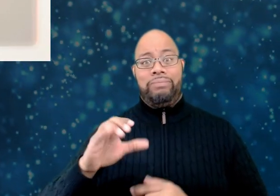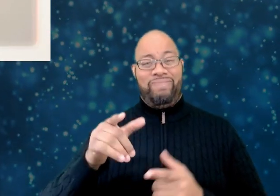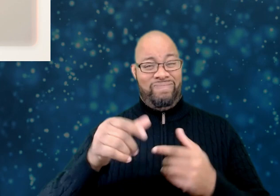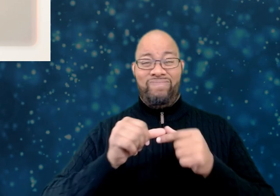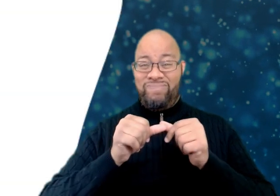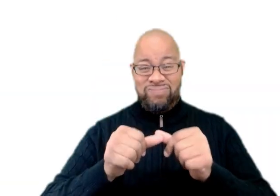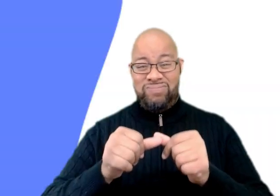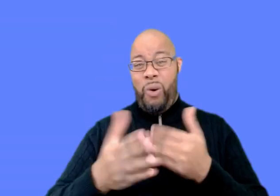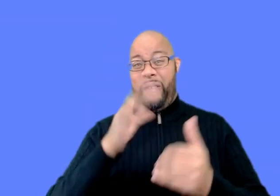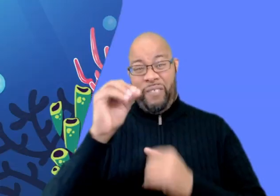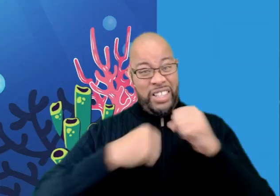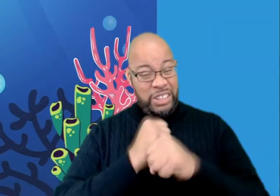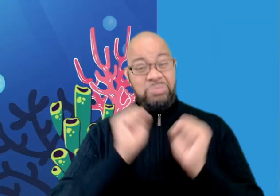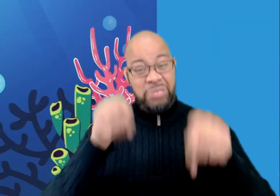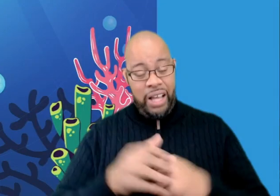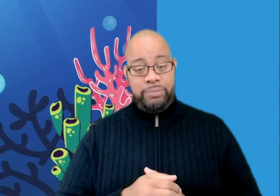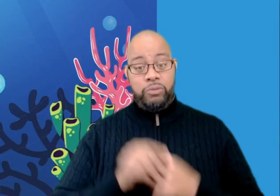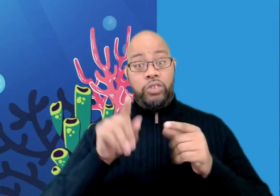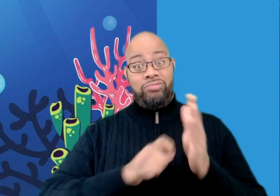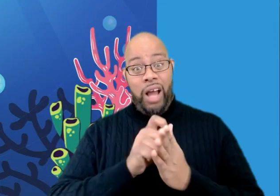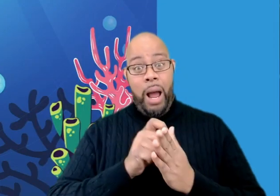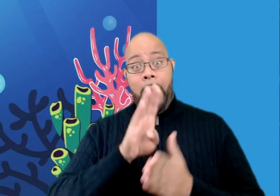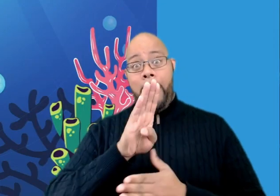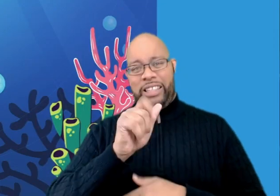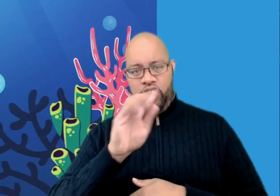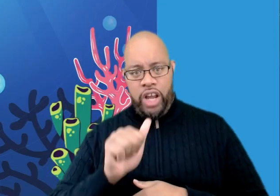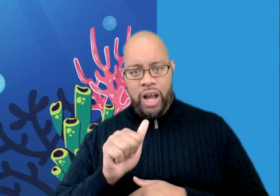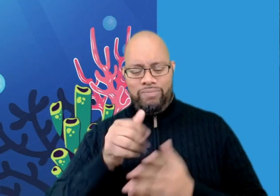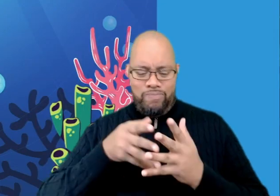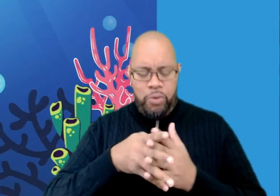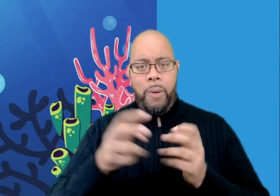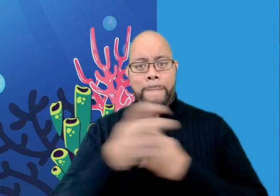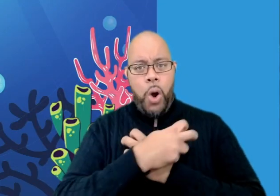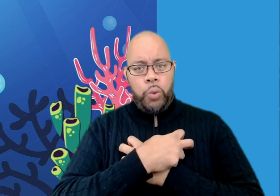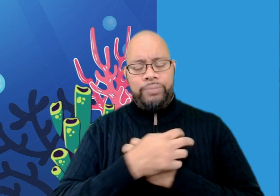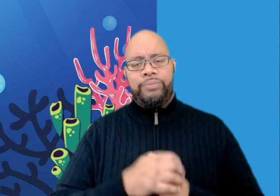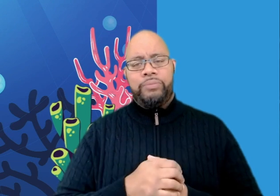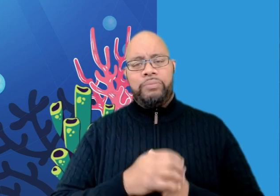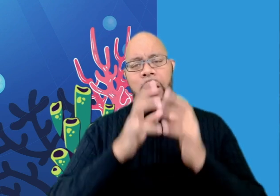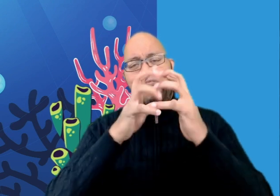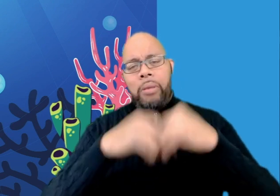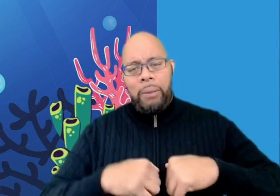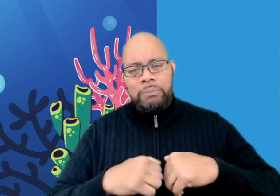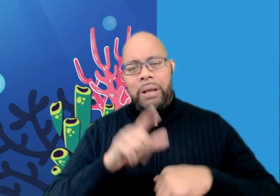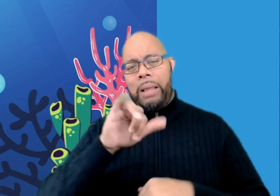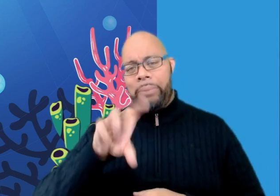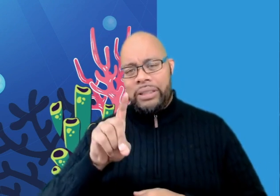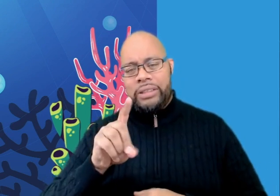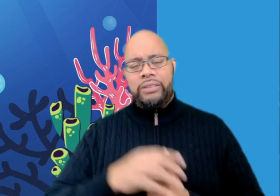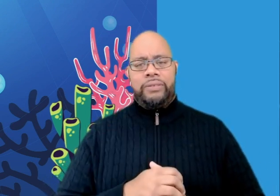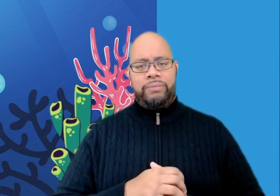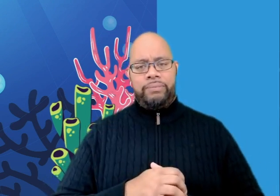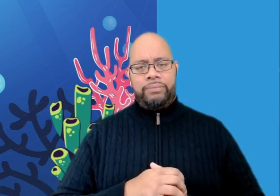10 to 50 years or more. During this time, bacteria infiltrates the bones of the whale carcass and breaks down the lipids